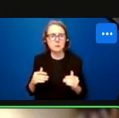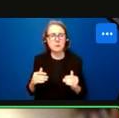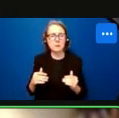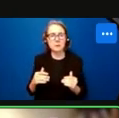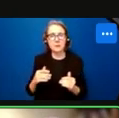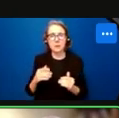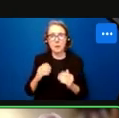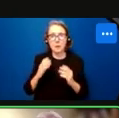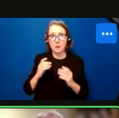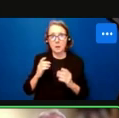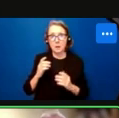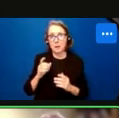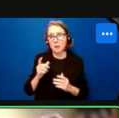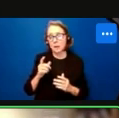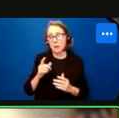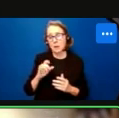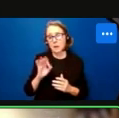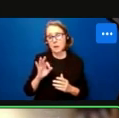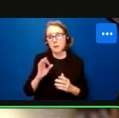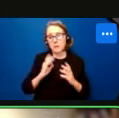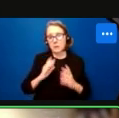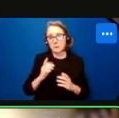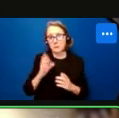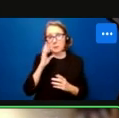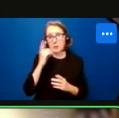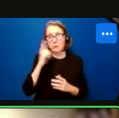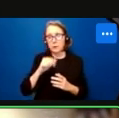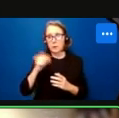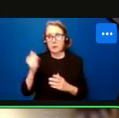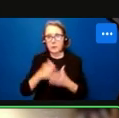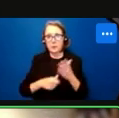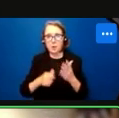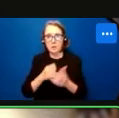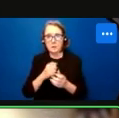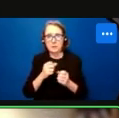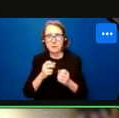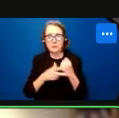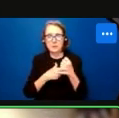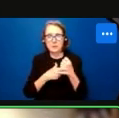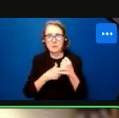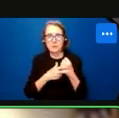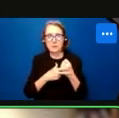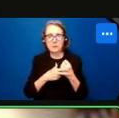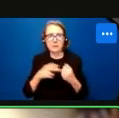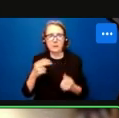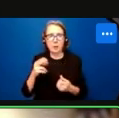For customers looking for another cost-saving option, the Haulers do provide on-call service.